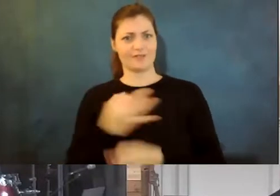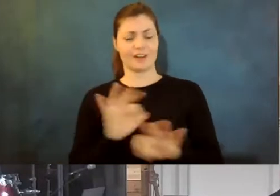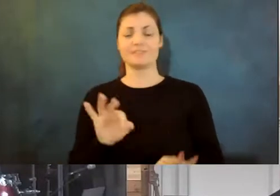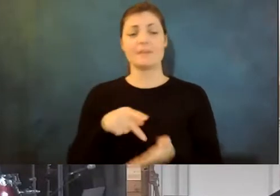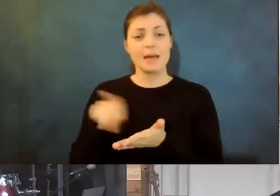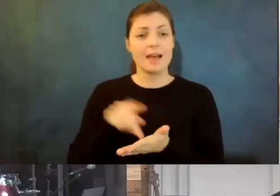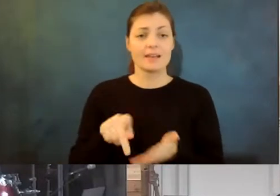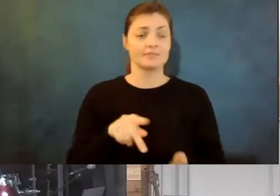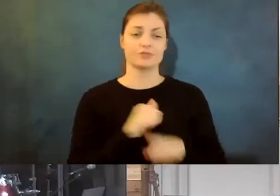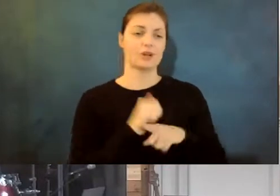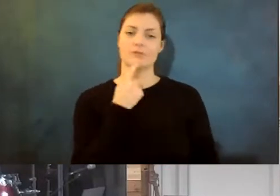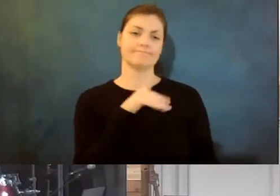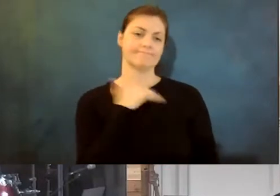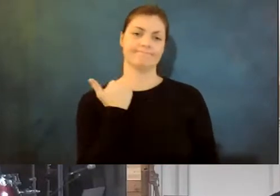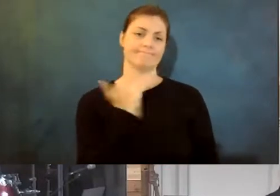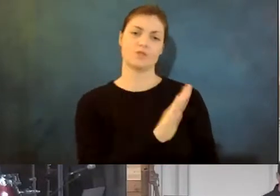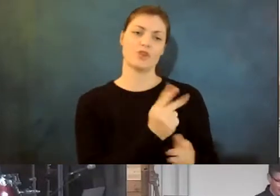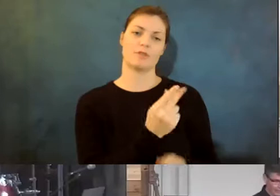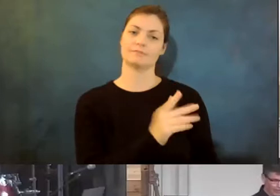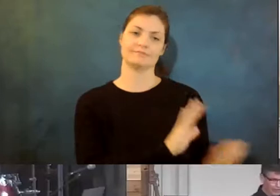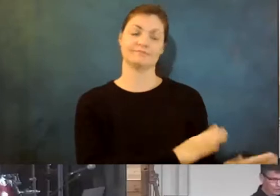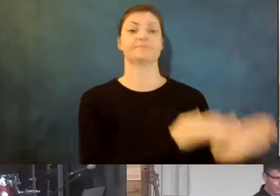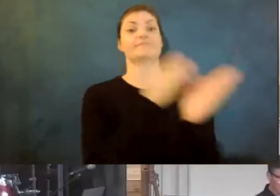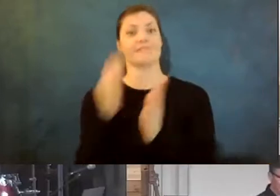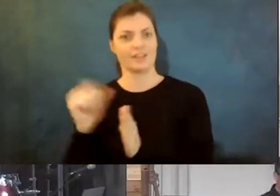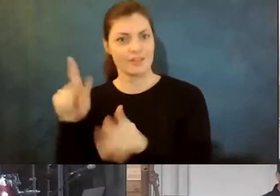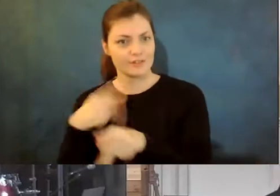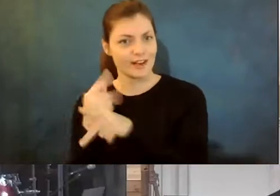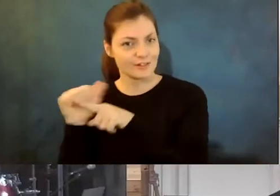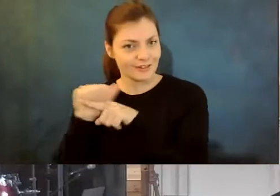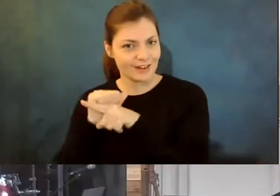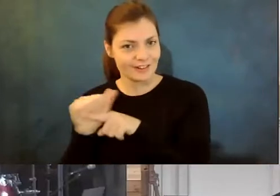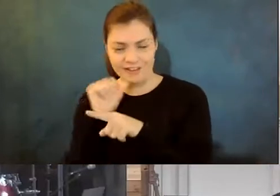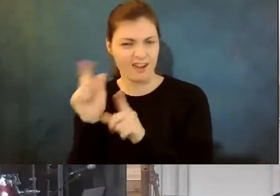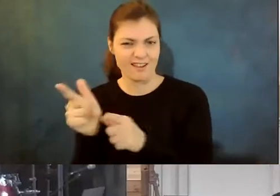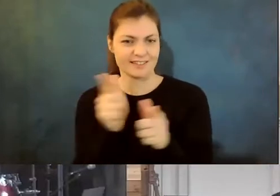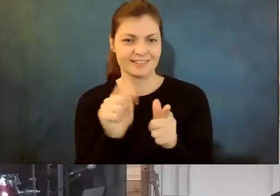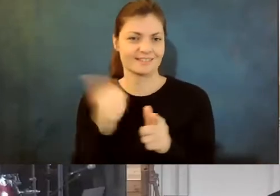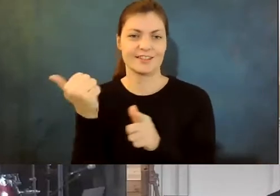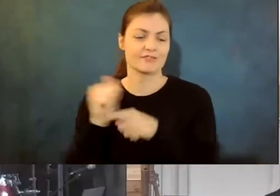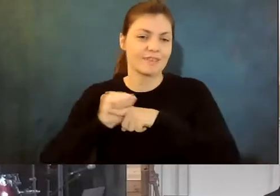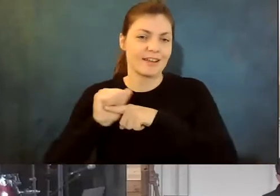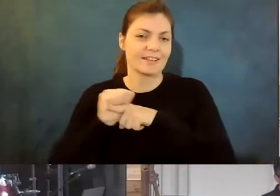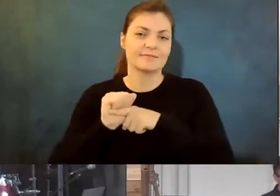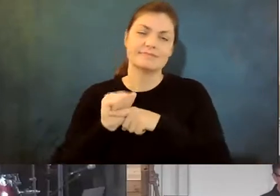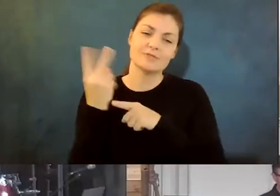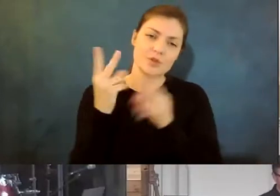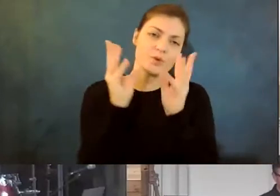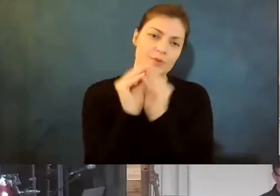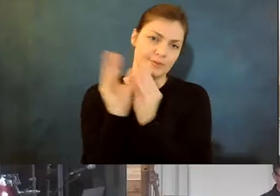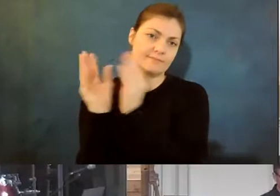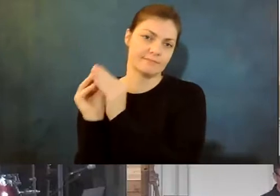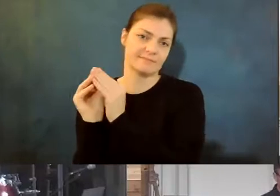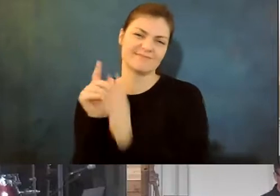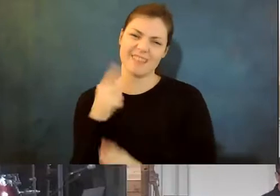like, I'm done. You know, you can have the dog back. And then we took it to another type of trainer, and they did one session. They actually did two. And they said, well,